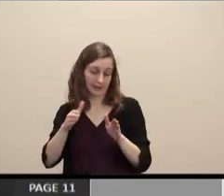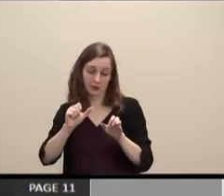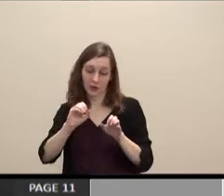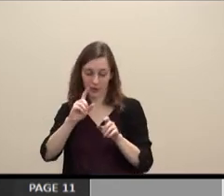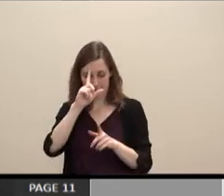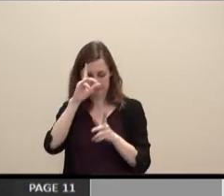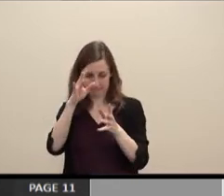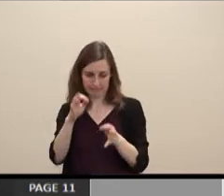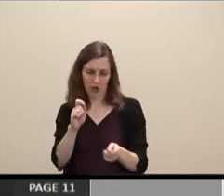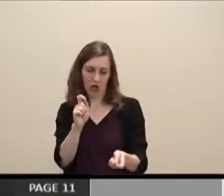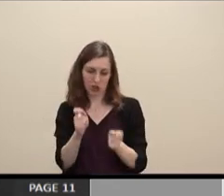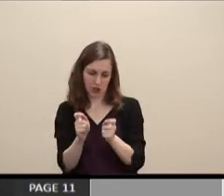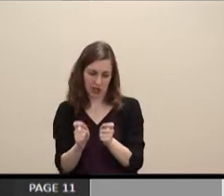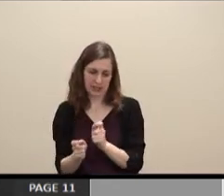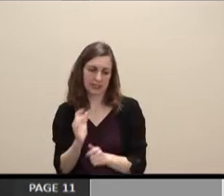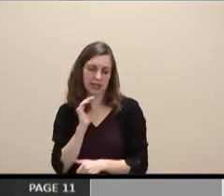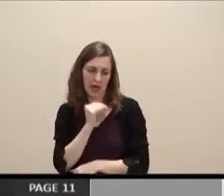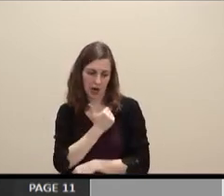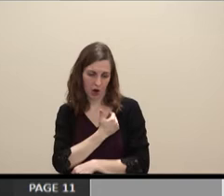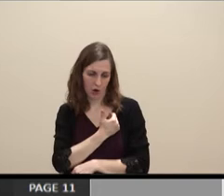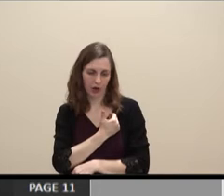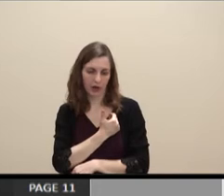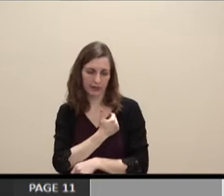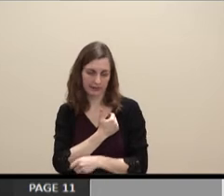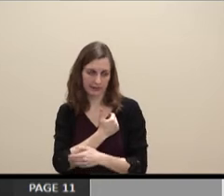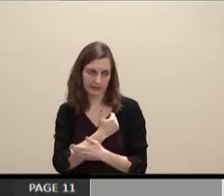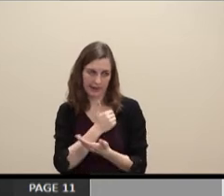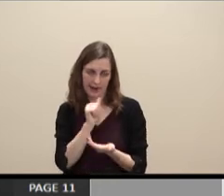So they went in and adjusted all of our